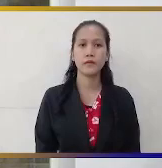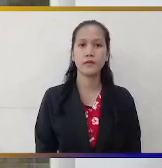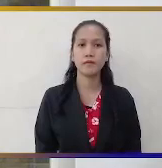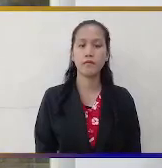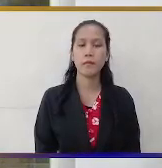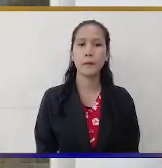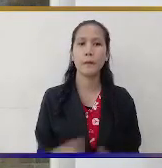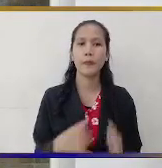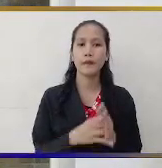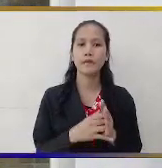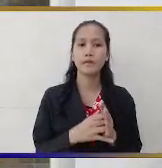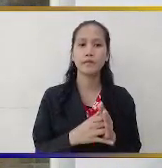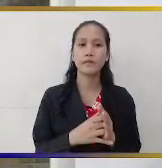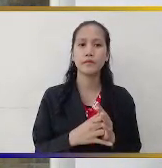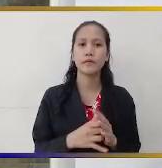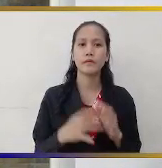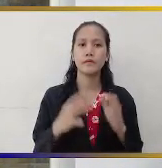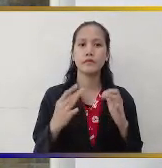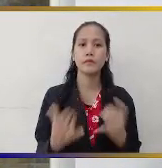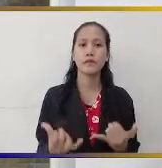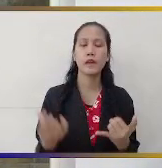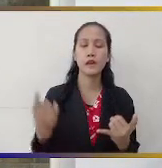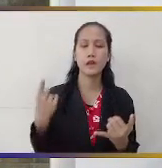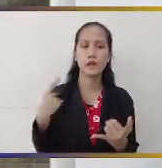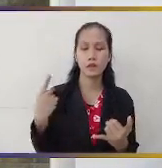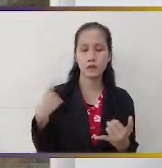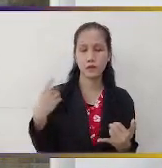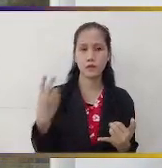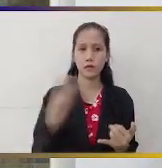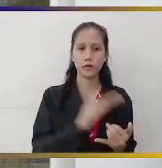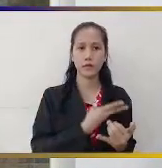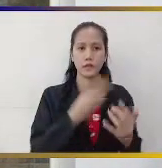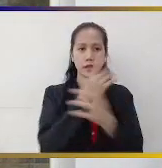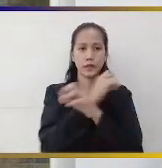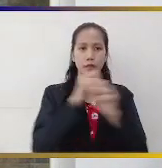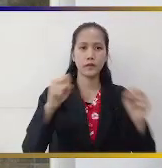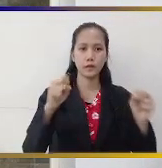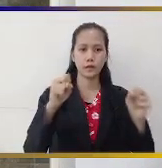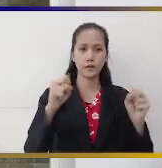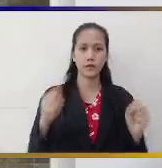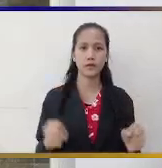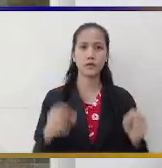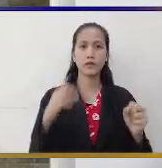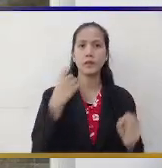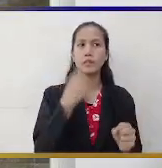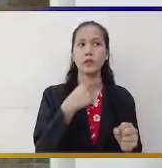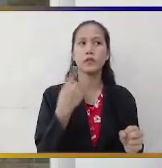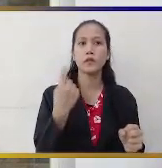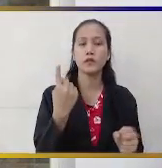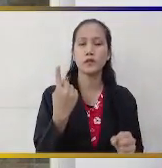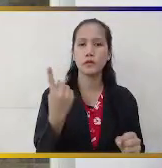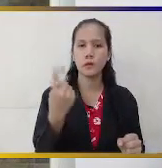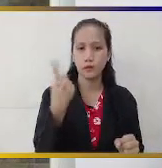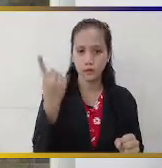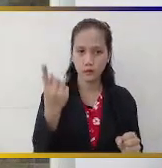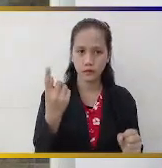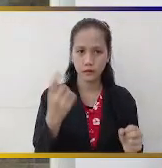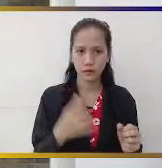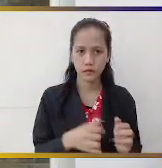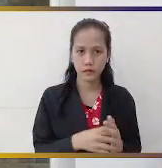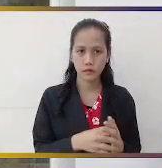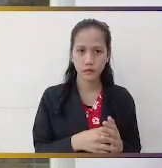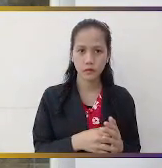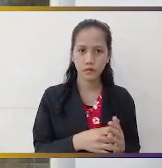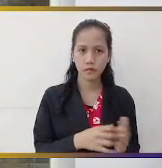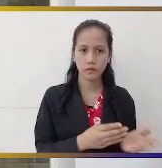a salvation that only glorifies and magnifies him, and that will only bring him